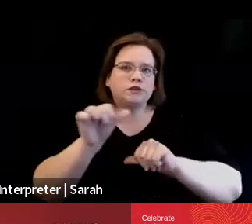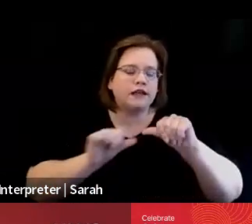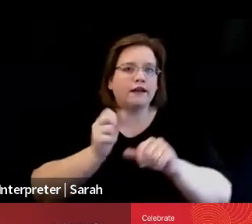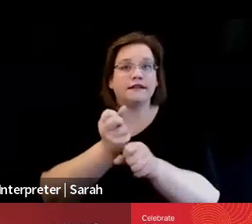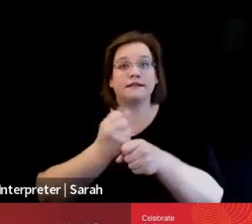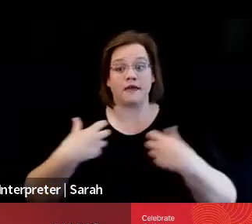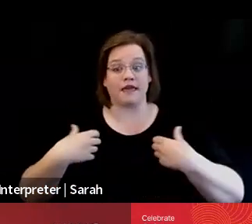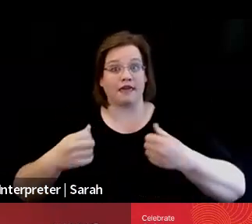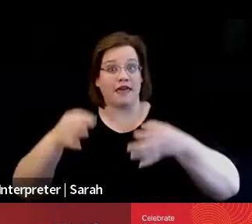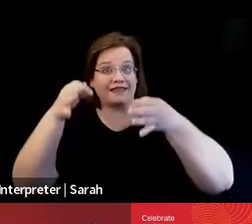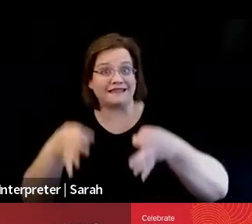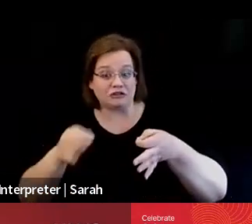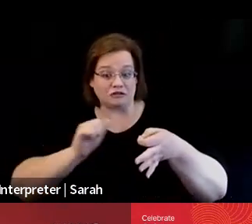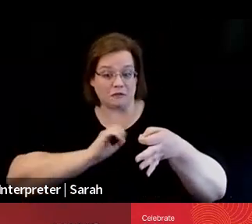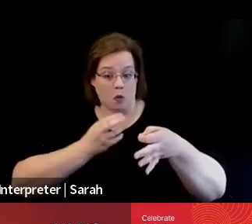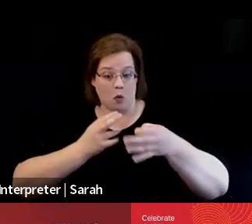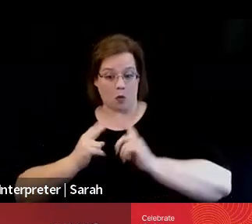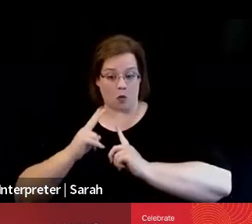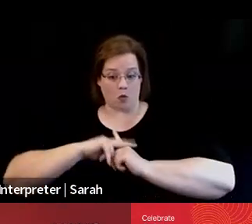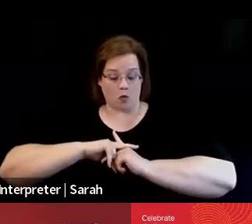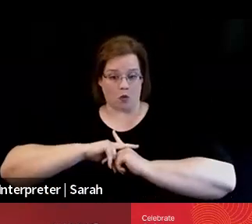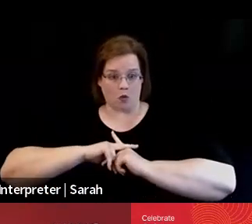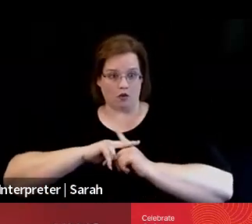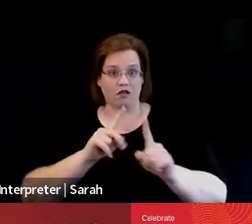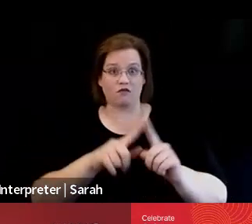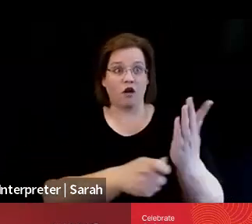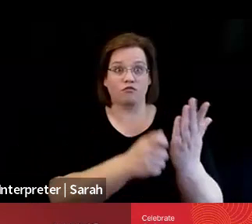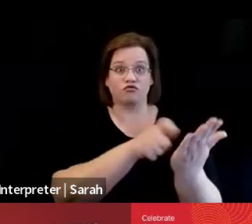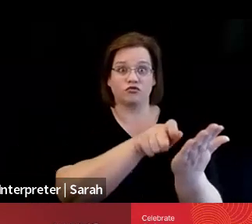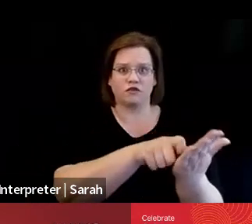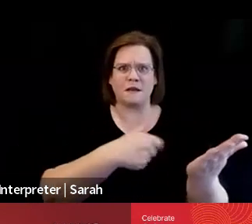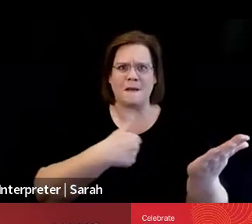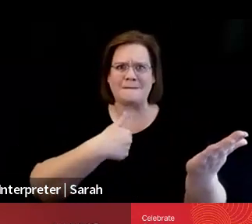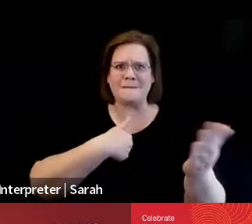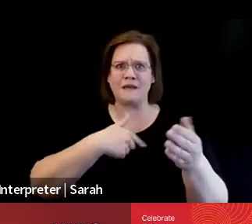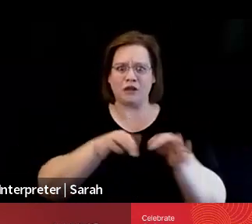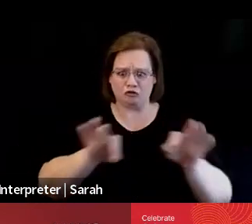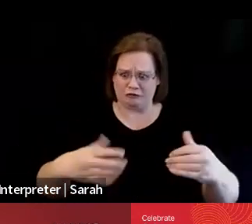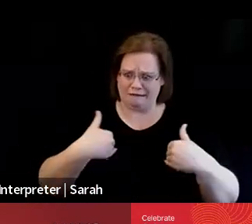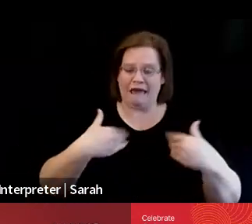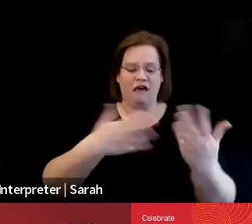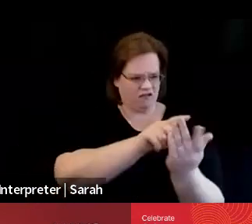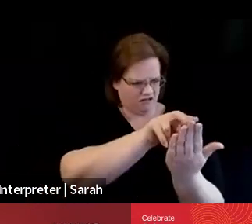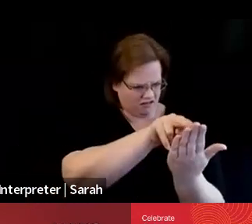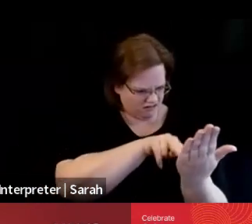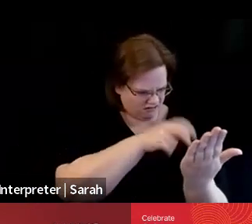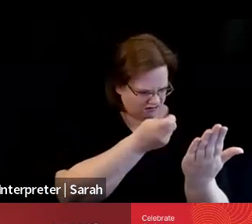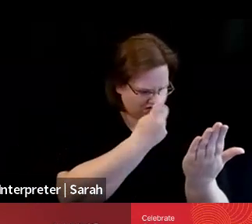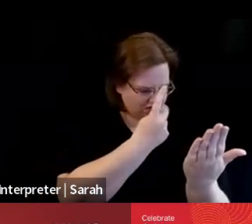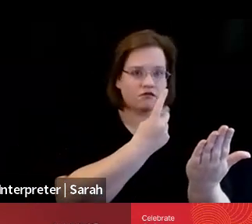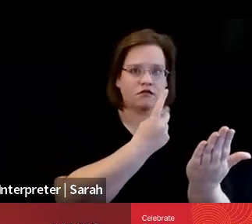based on things that are coming out in medical journals, which frankly are even hard for me to interpret. And I think that there's a sense